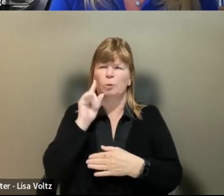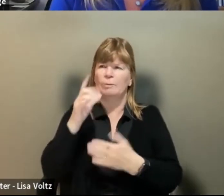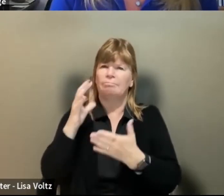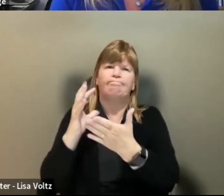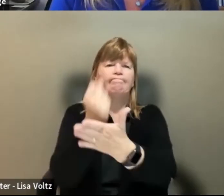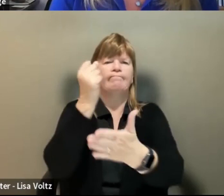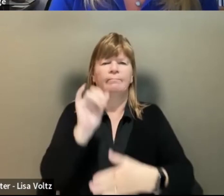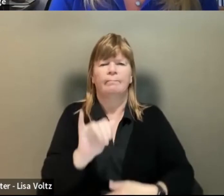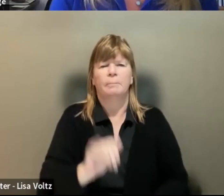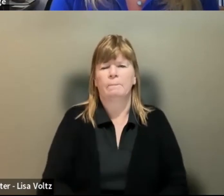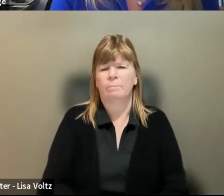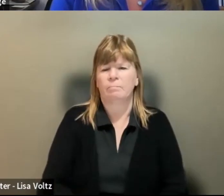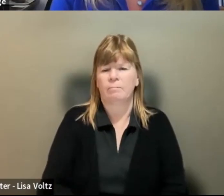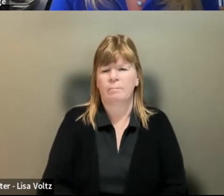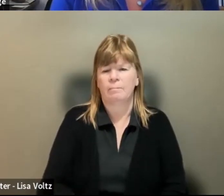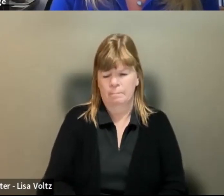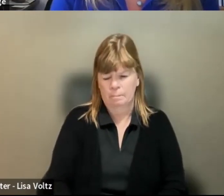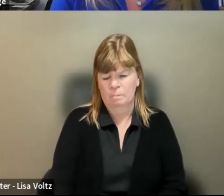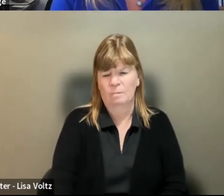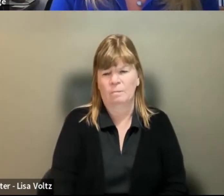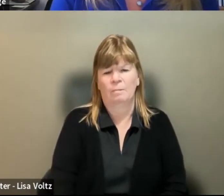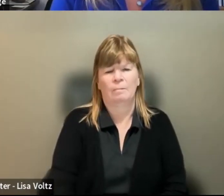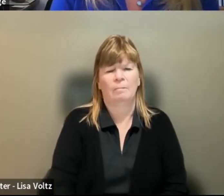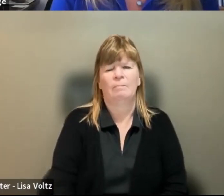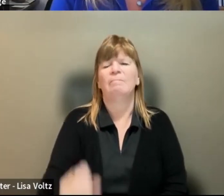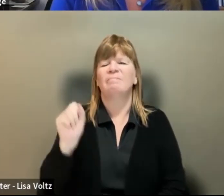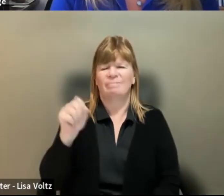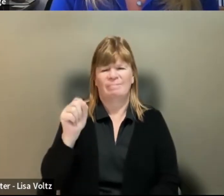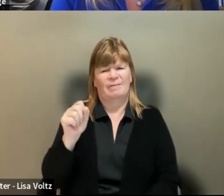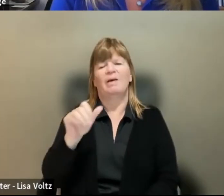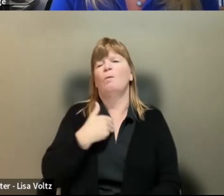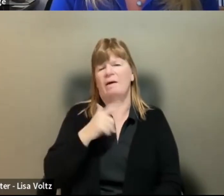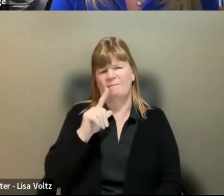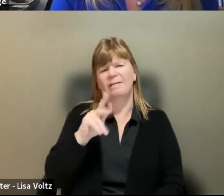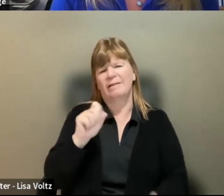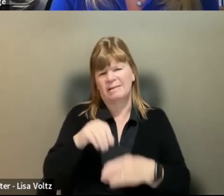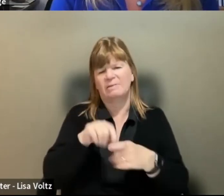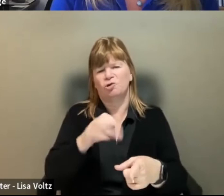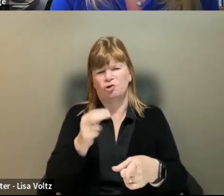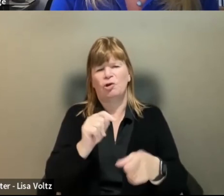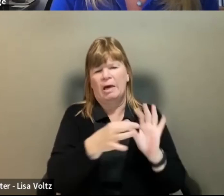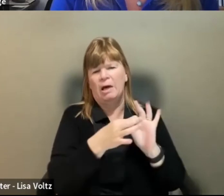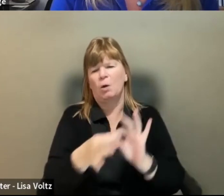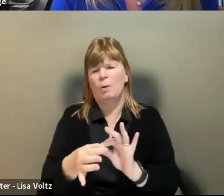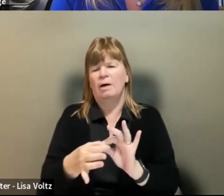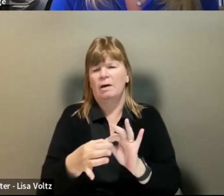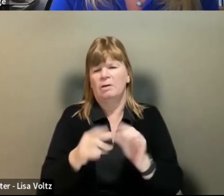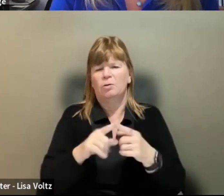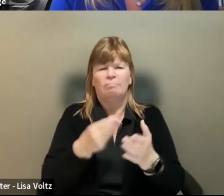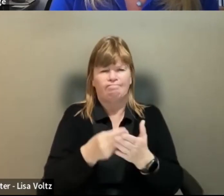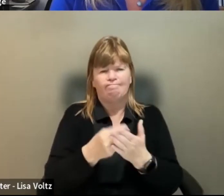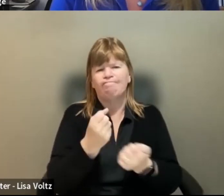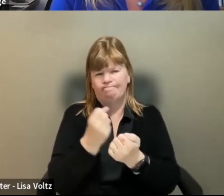of? Yeah, so there's definitely links in the chat related to the funding opportunities